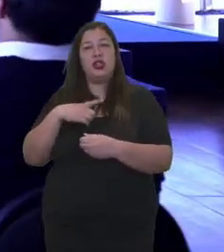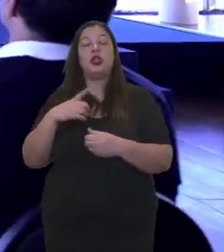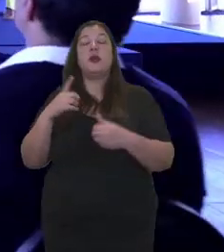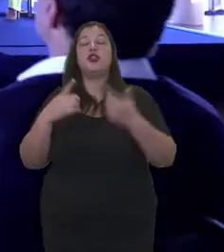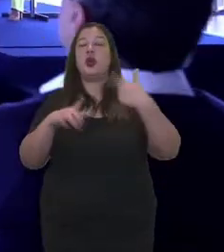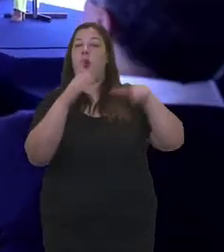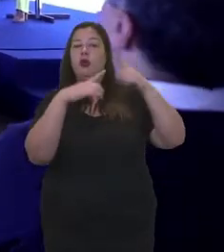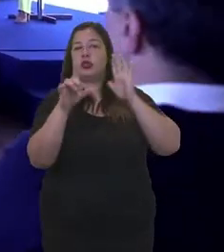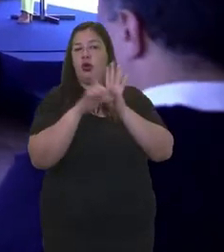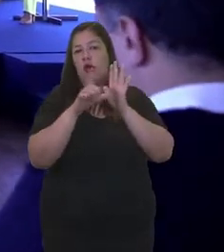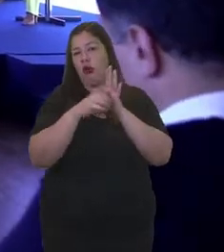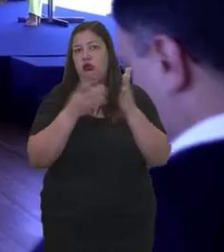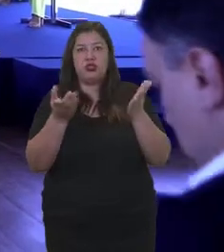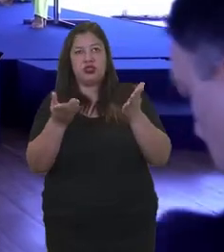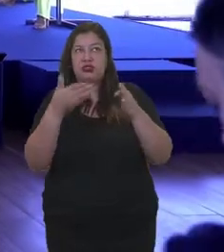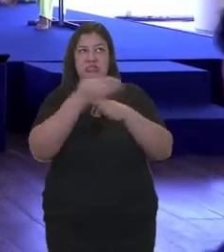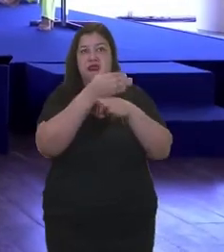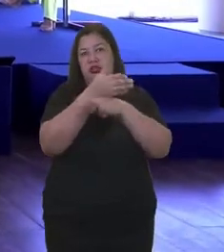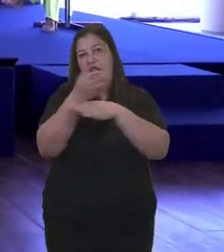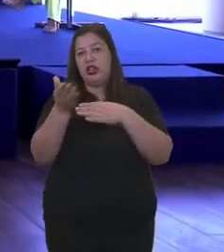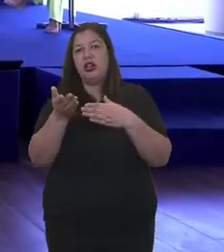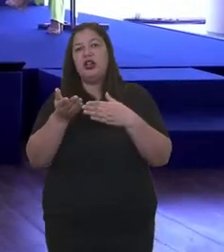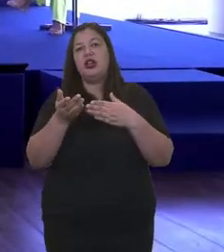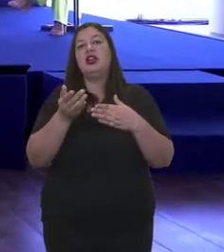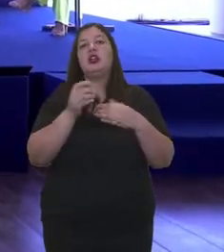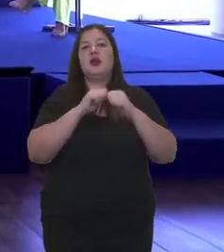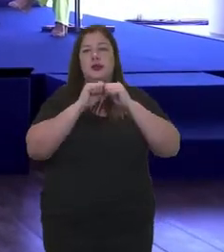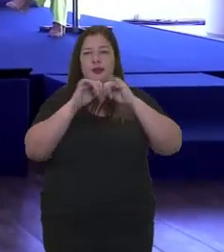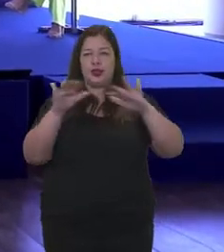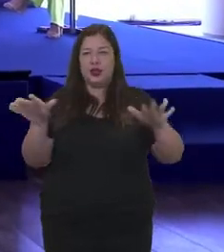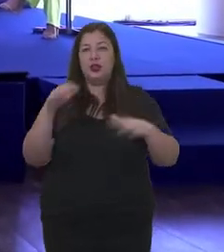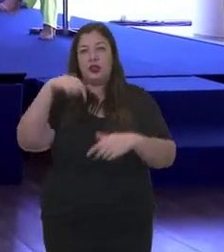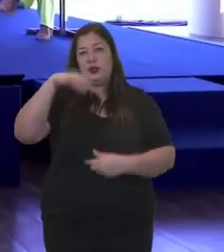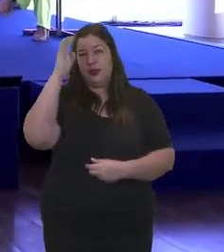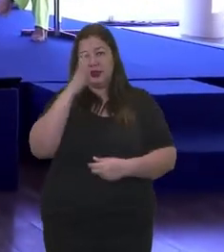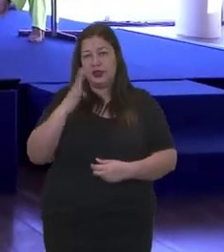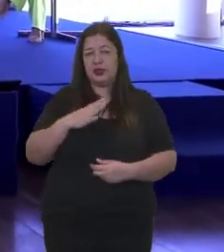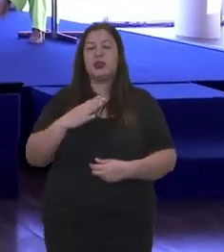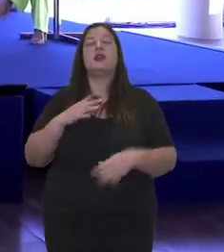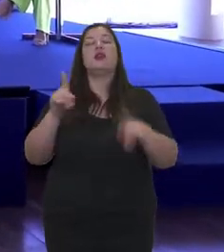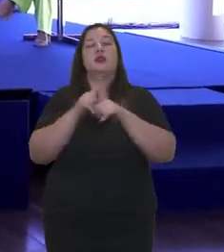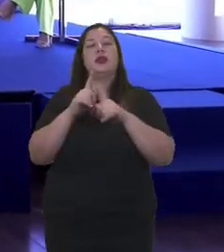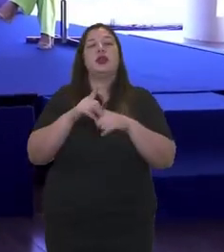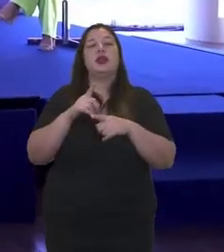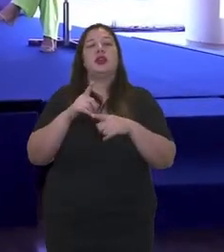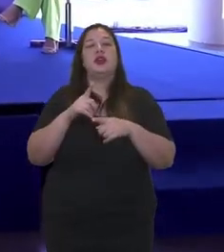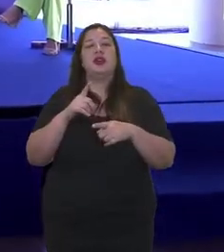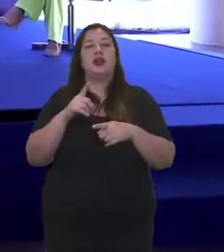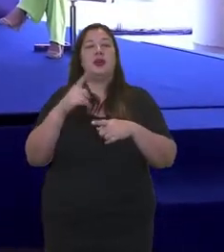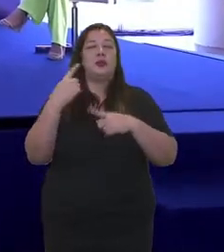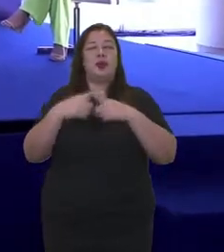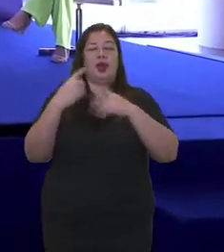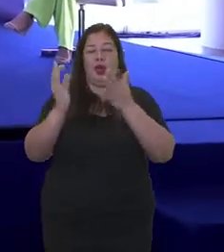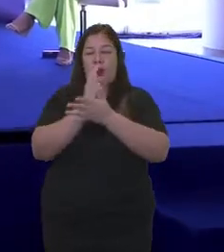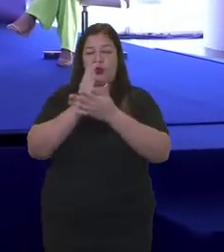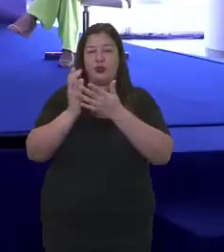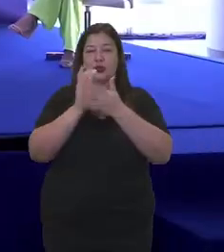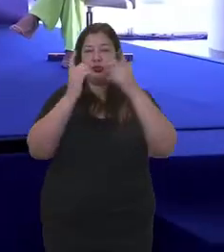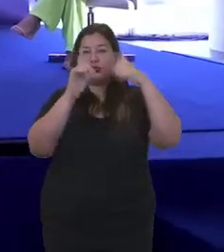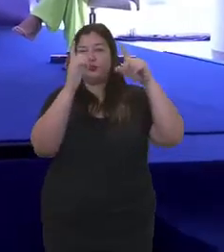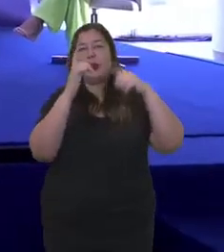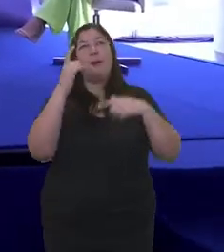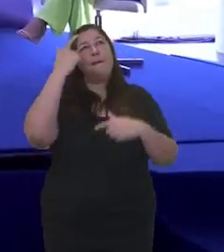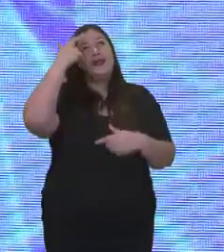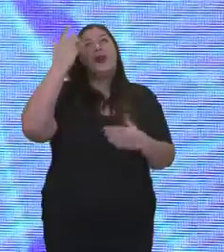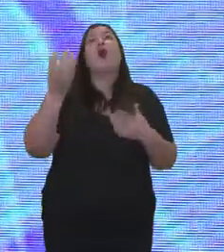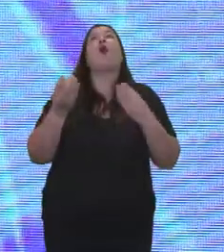I did the expansion. I launched e-commerce of this company. It was very challenging because it's a Danish company.